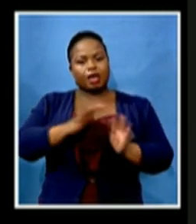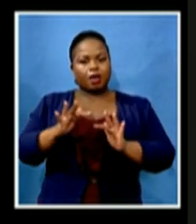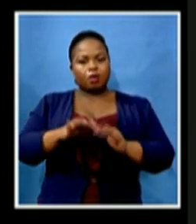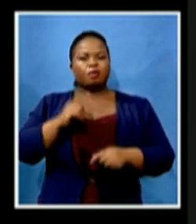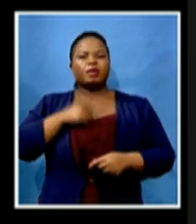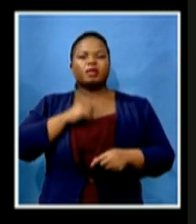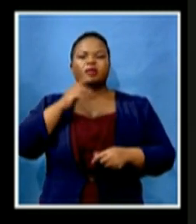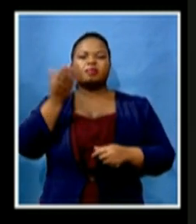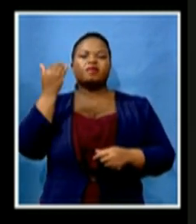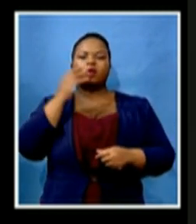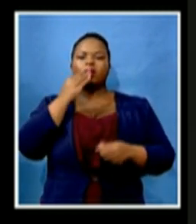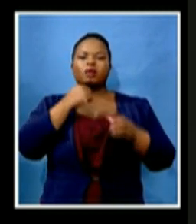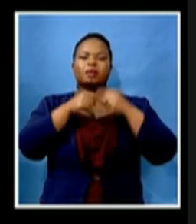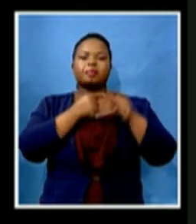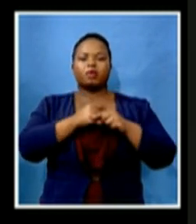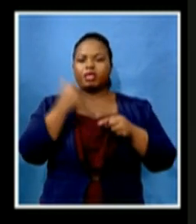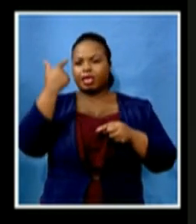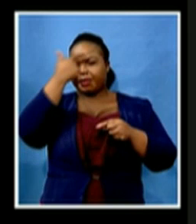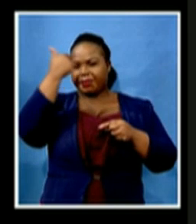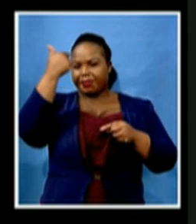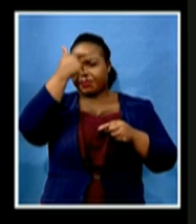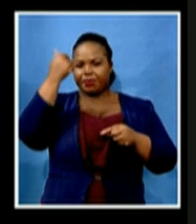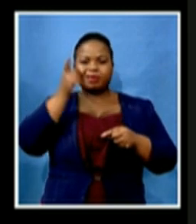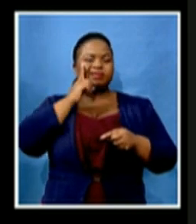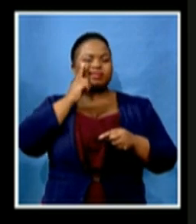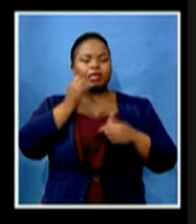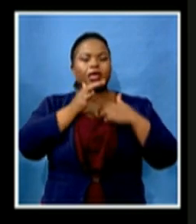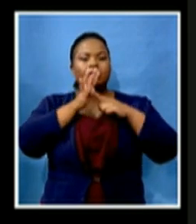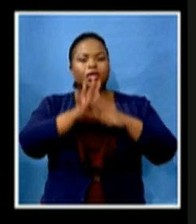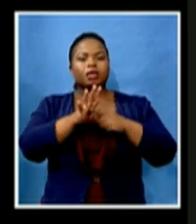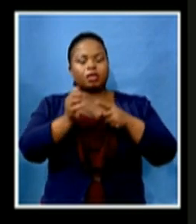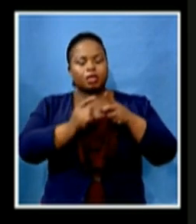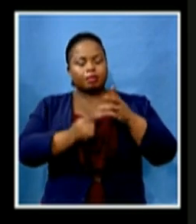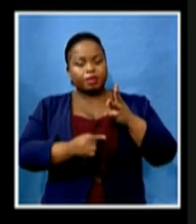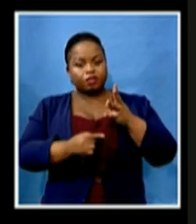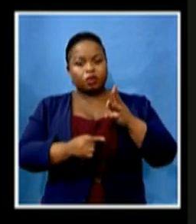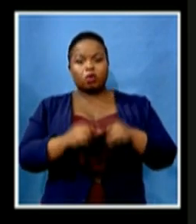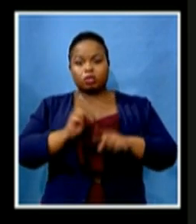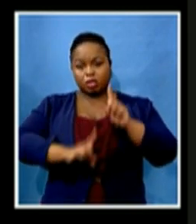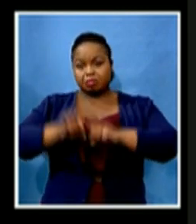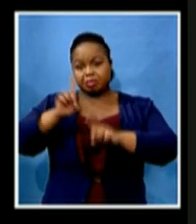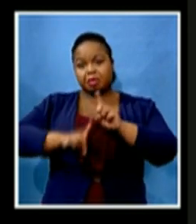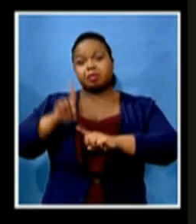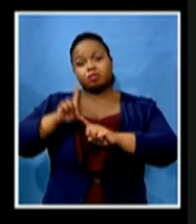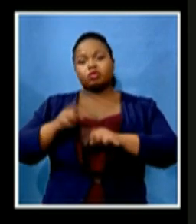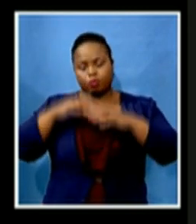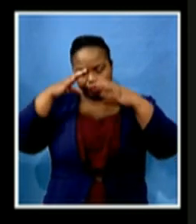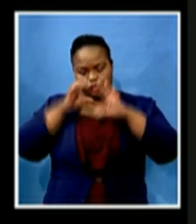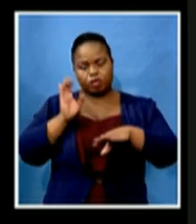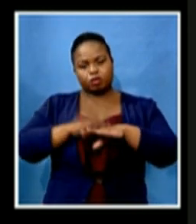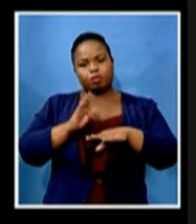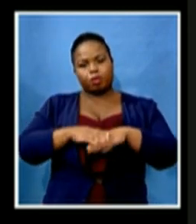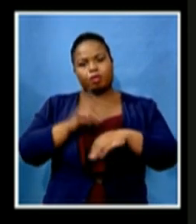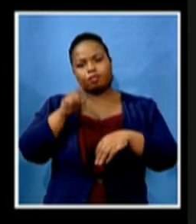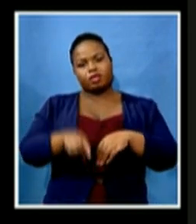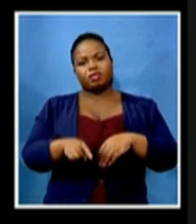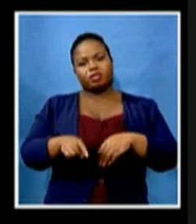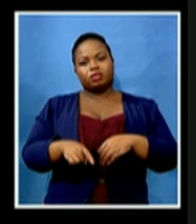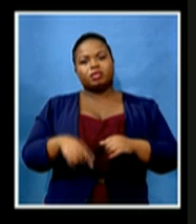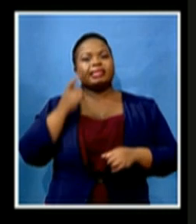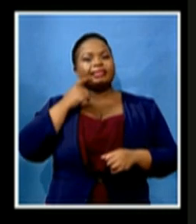track and trace, these are elements that we do need to focus on in order to measure the success of these